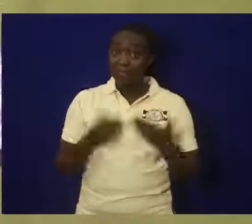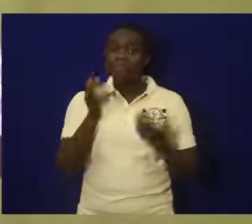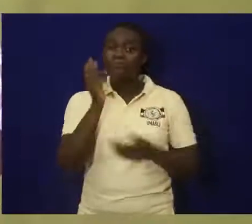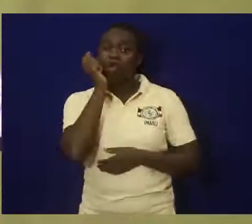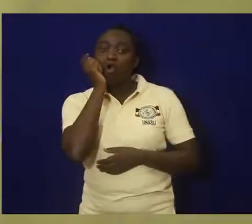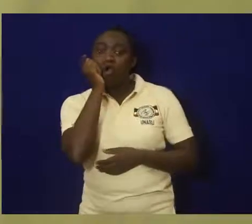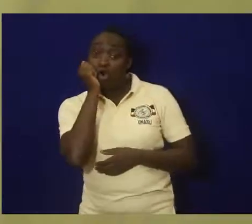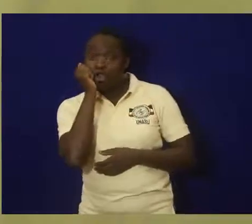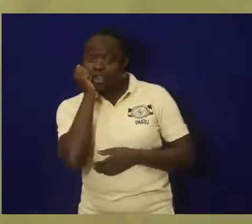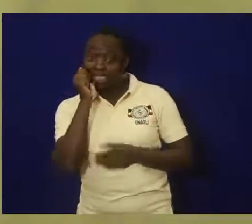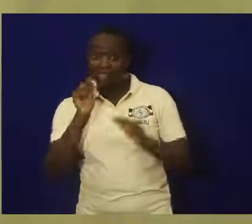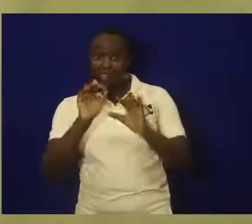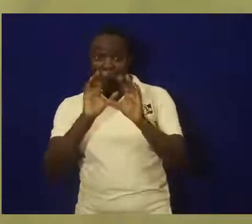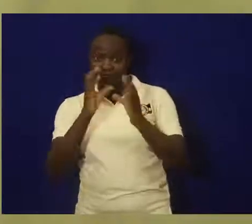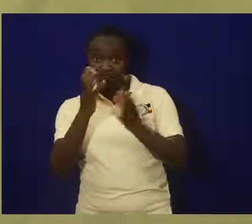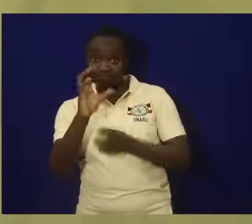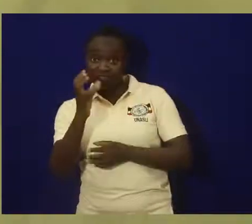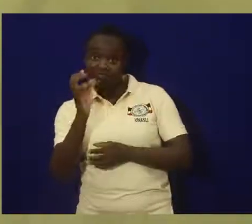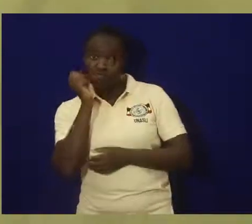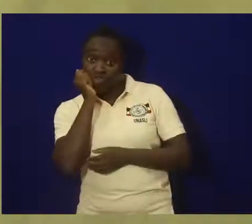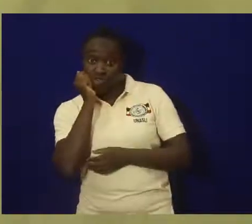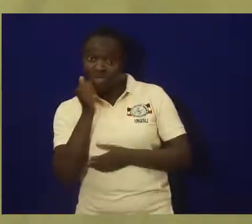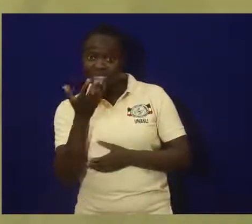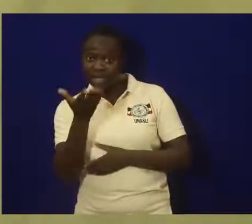and an orange.